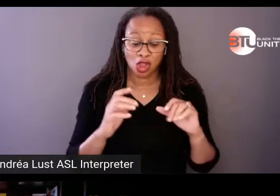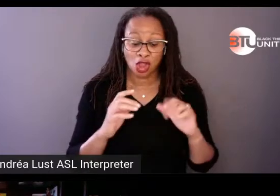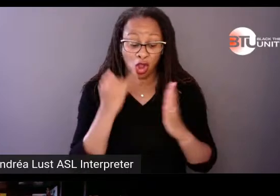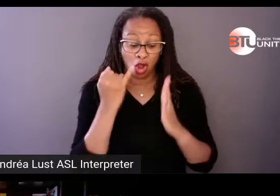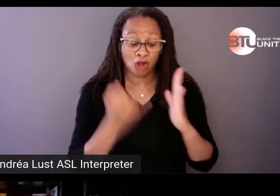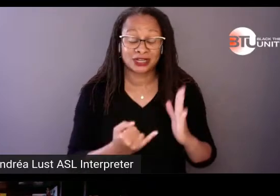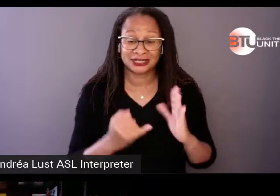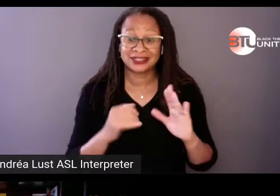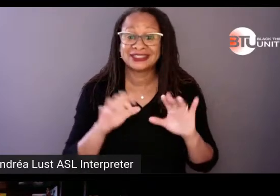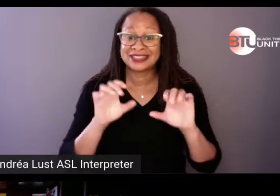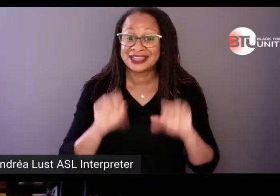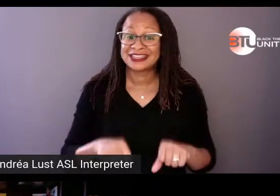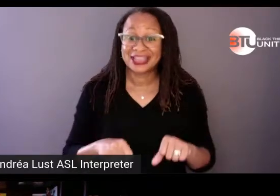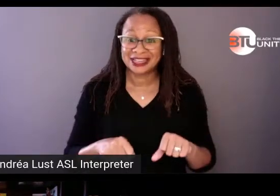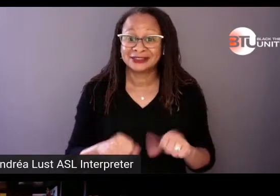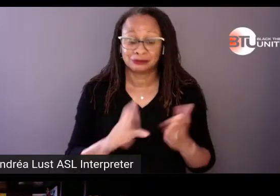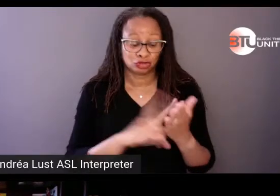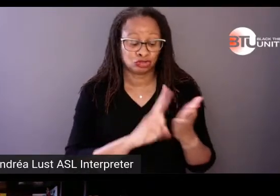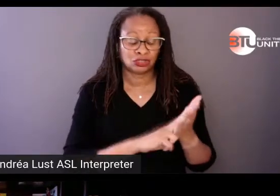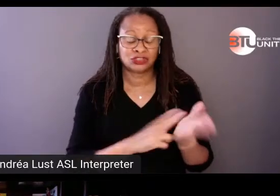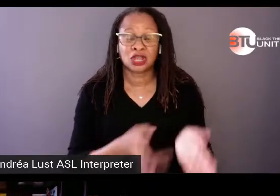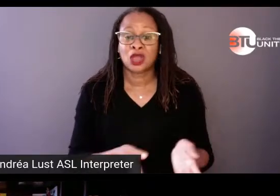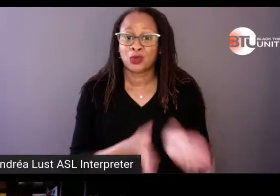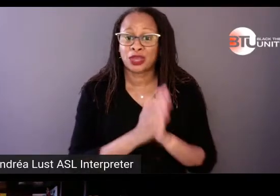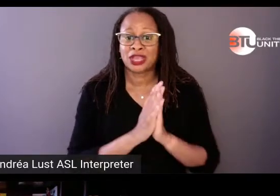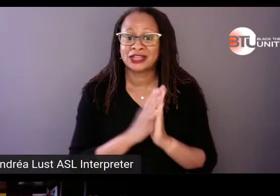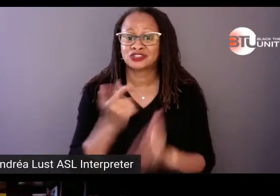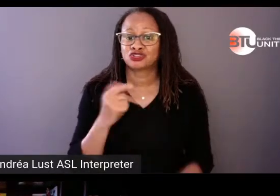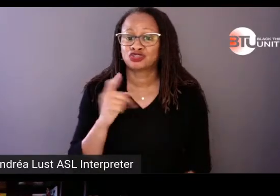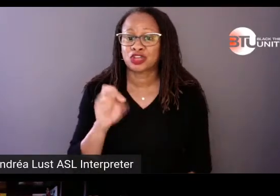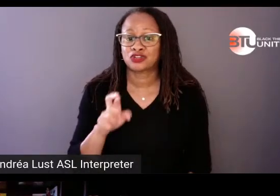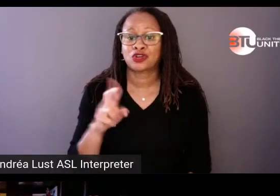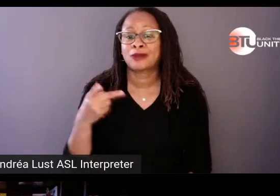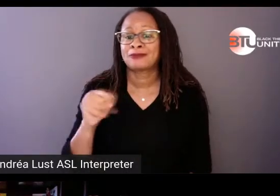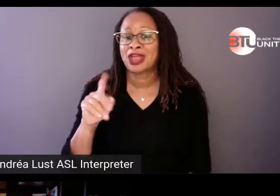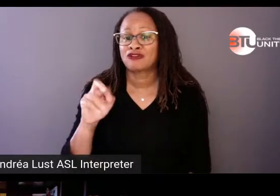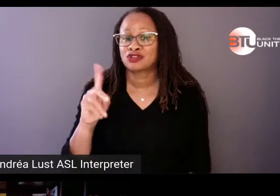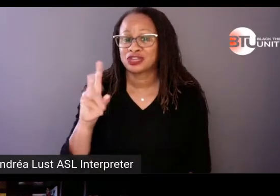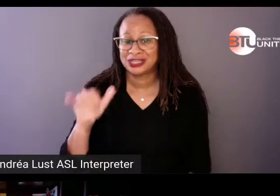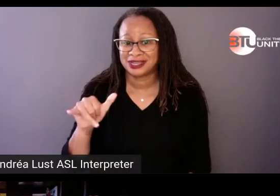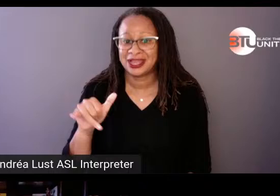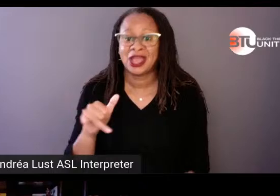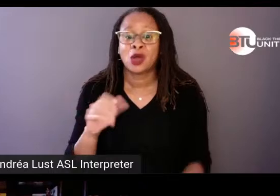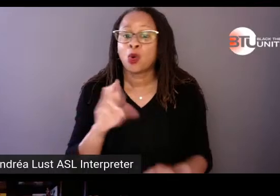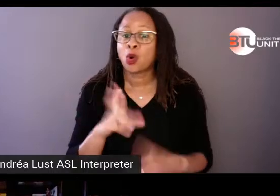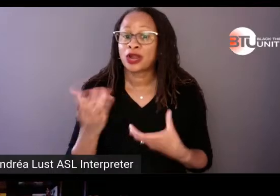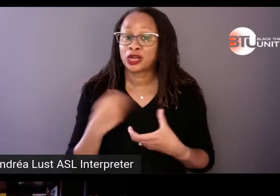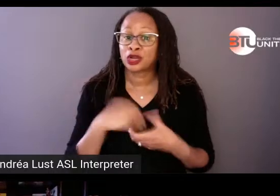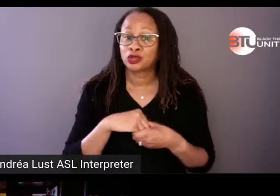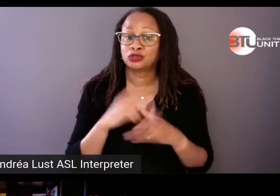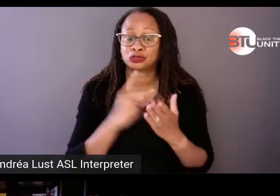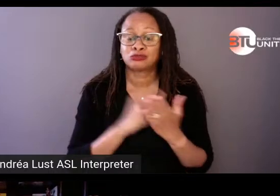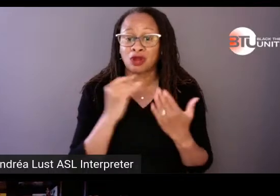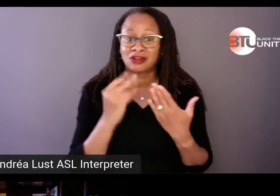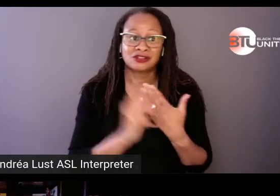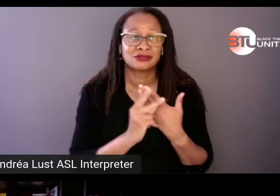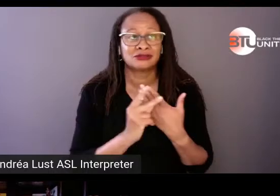request gender parity or an inclusion rider to ensure that any project they work on reflects their values?